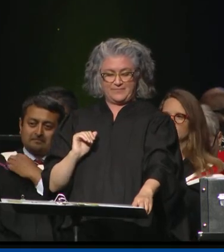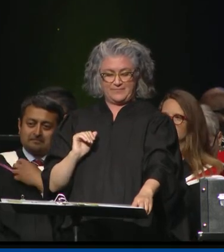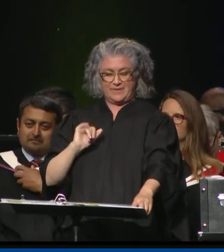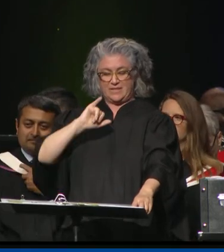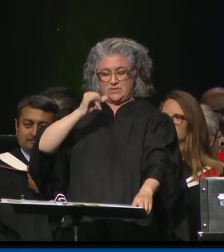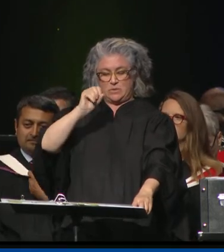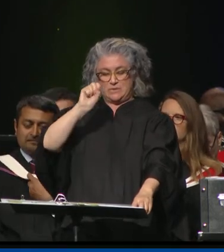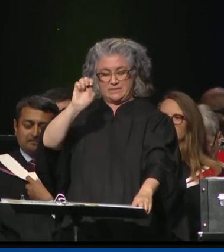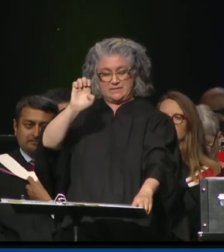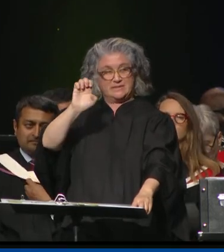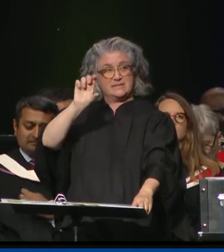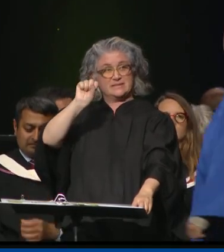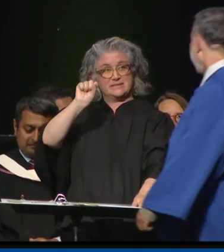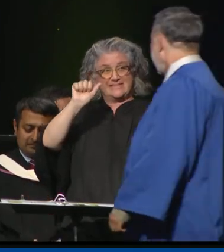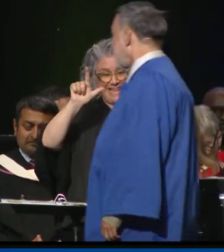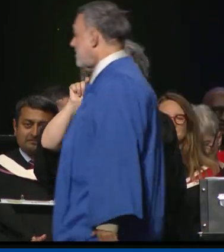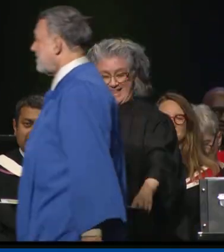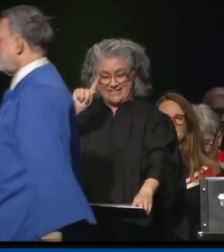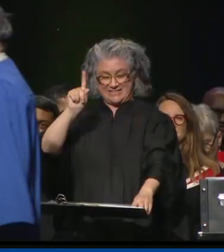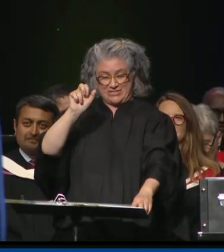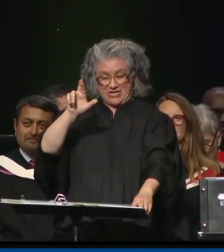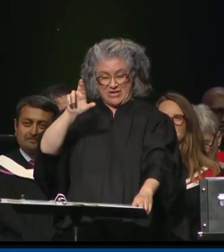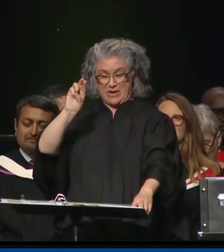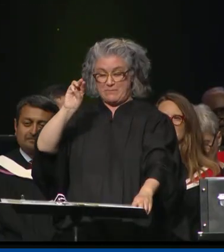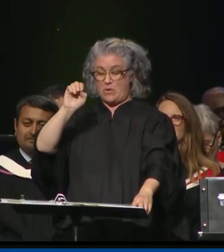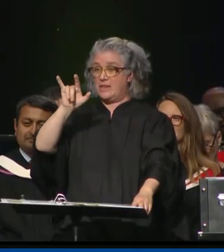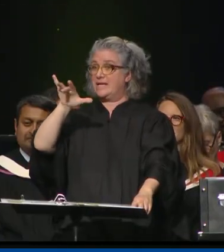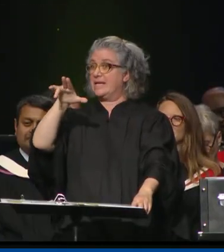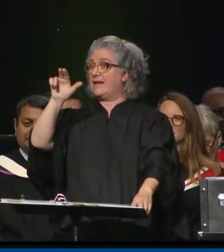Jose Salazar Molina.